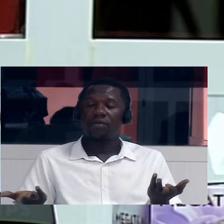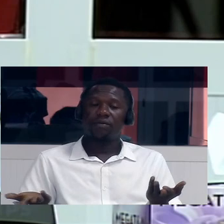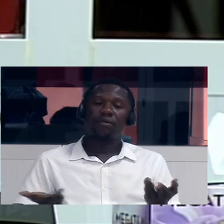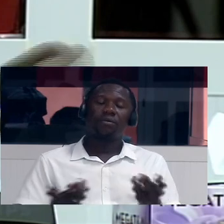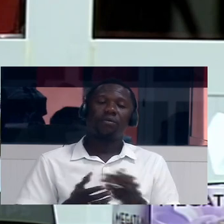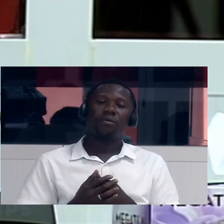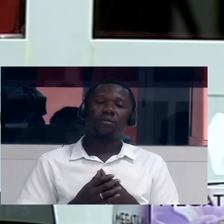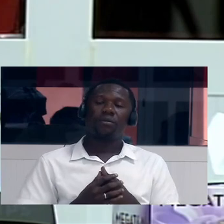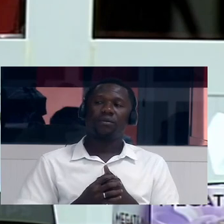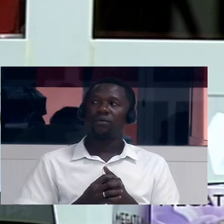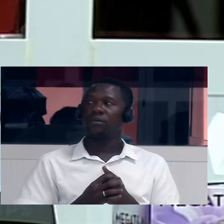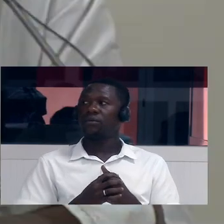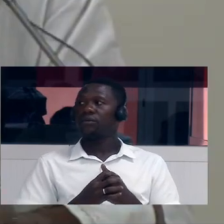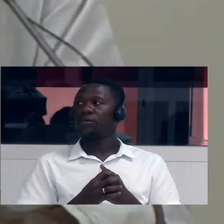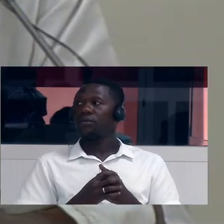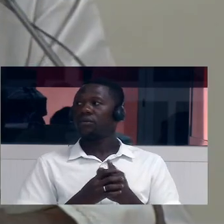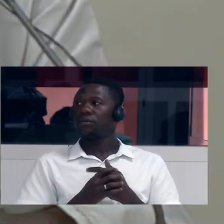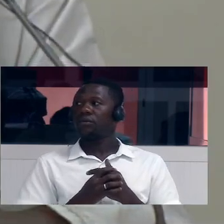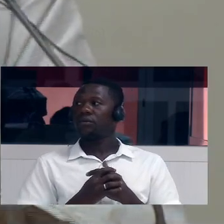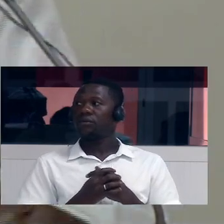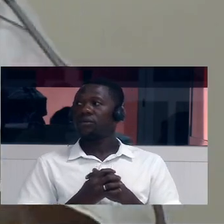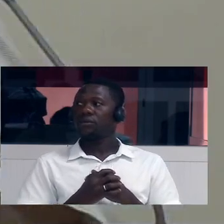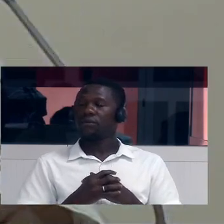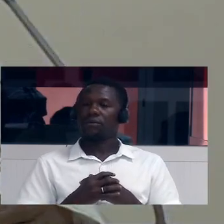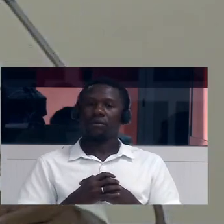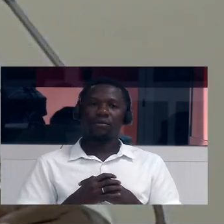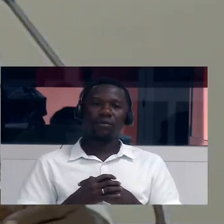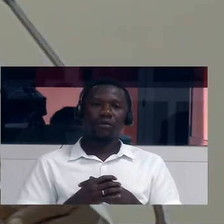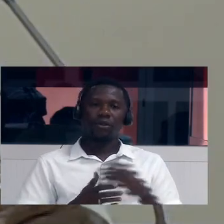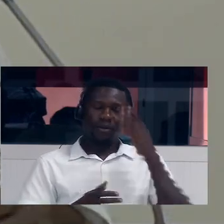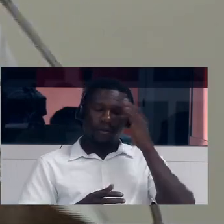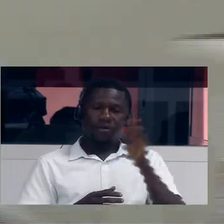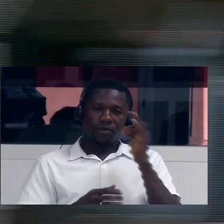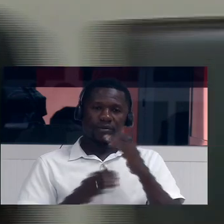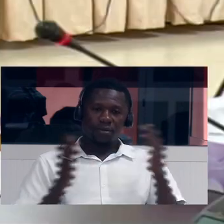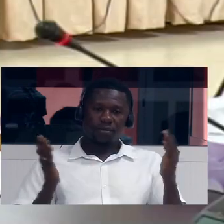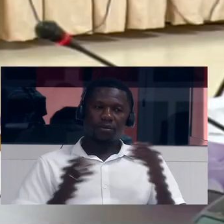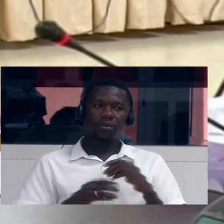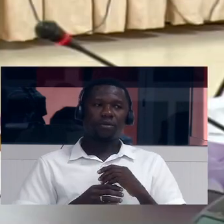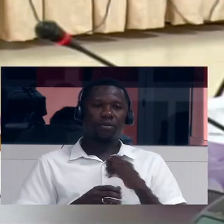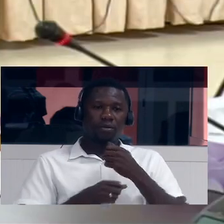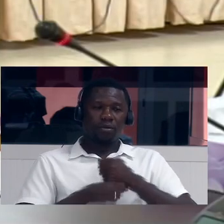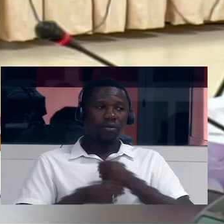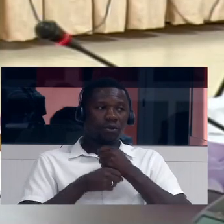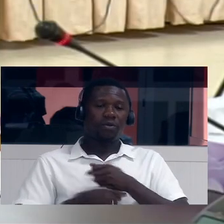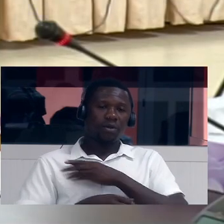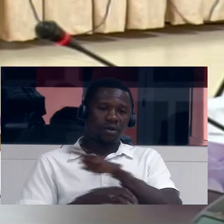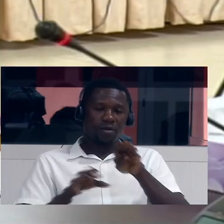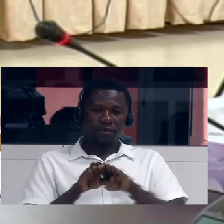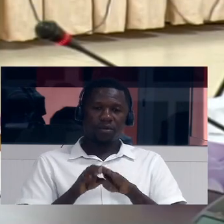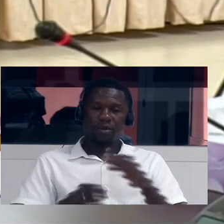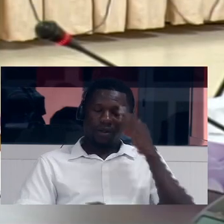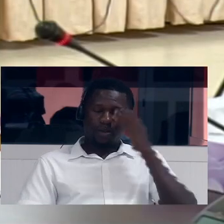But if I... No. Okay, thank you. Thank you very much. Bishop, you have the floor.